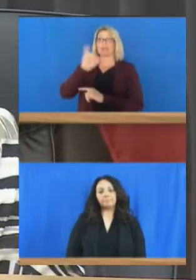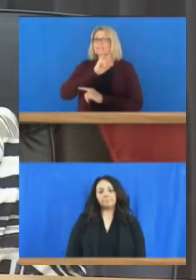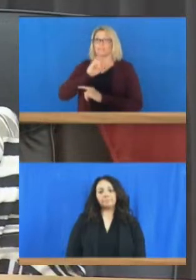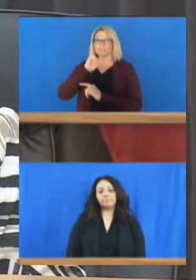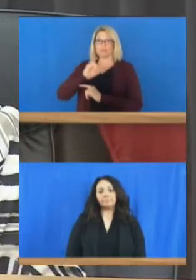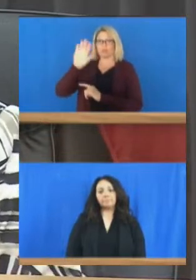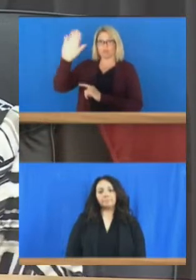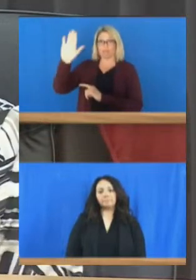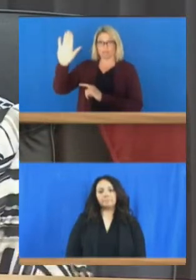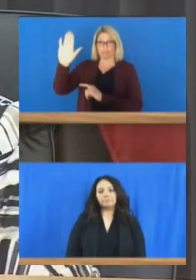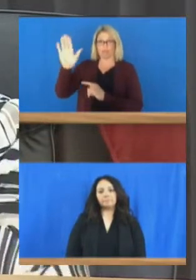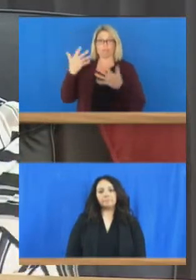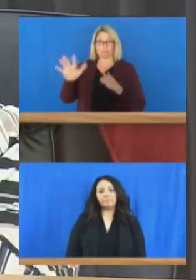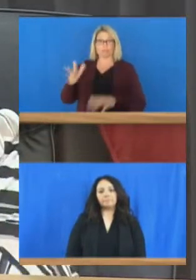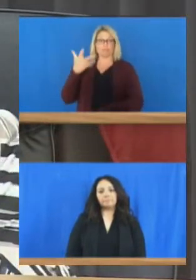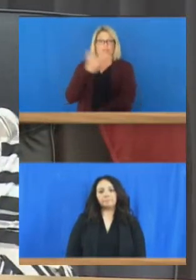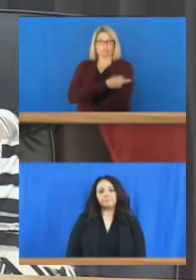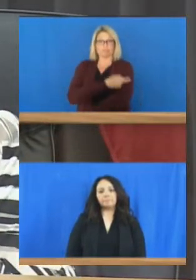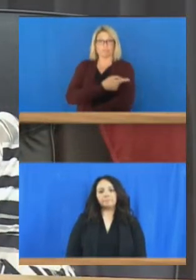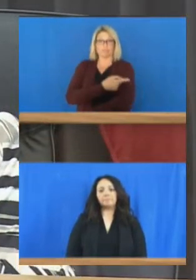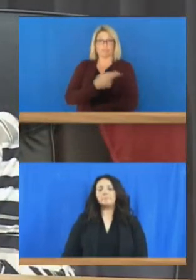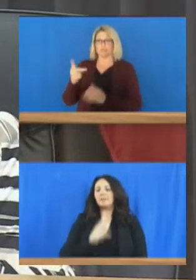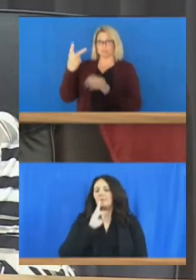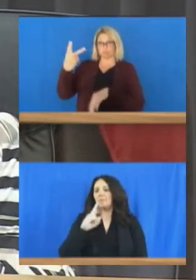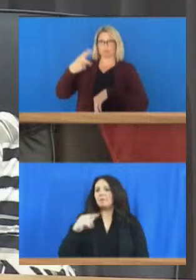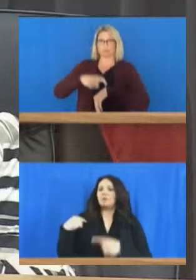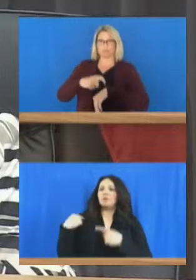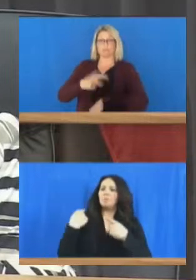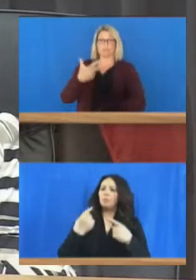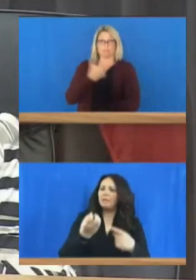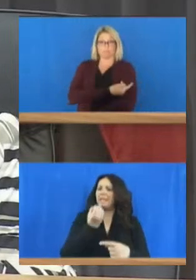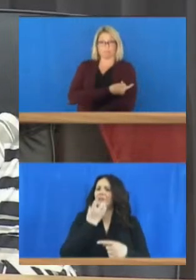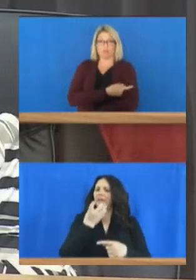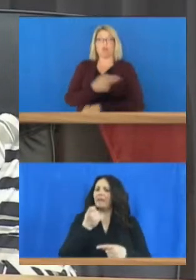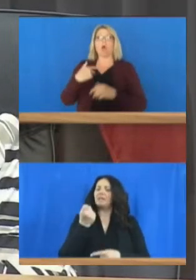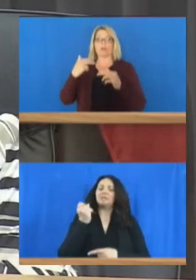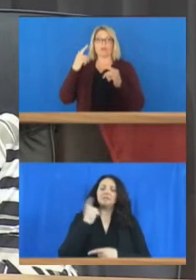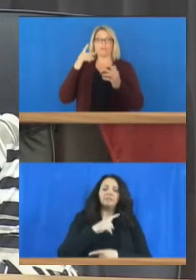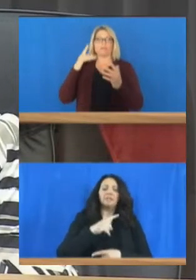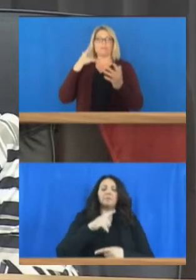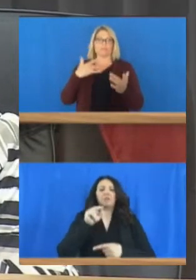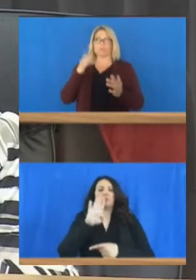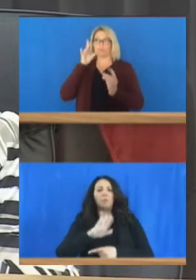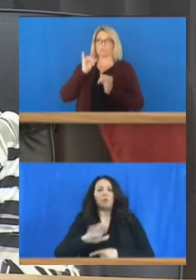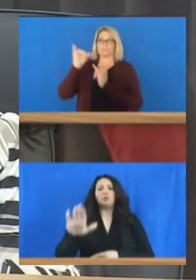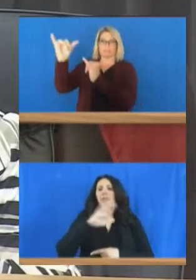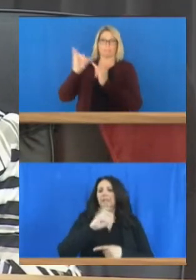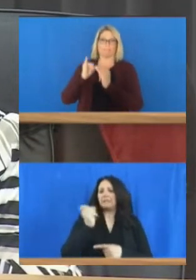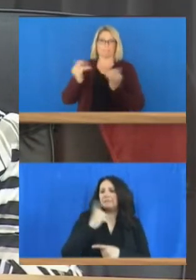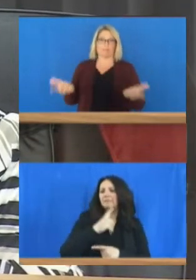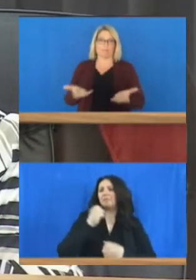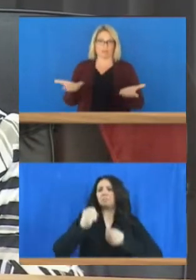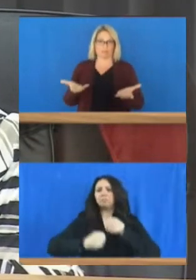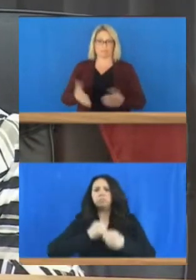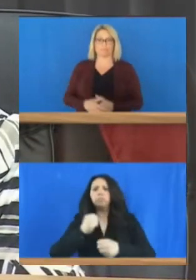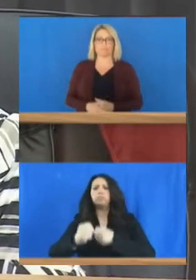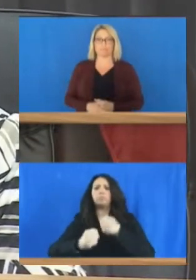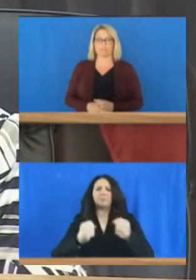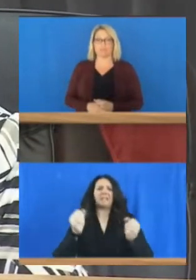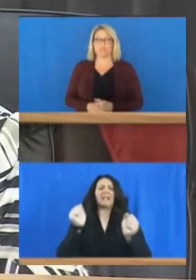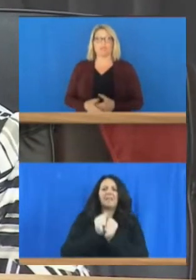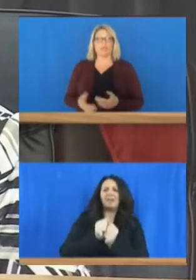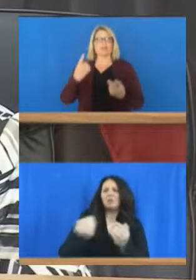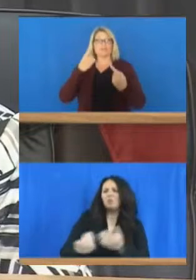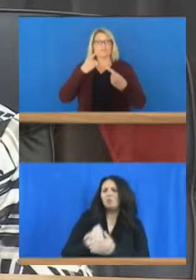because pour la première fois depuis la mi-mars, la totalité du Nouveau-Brunswick se trouvera à la phase d'alerte